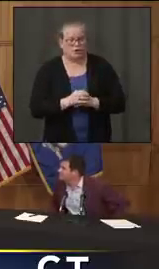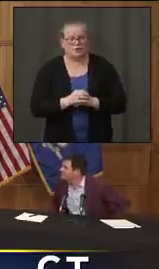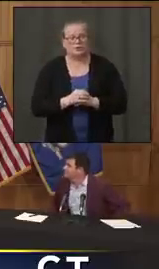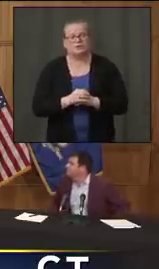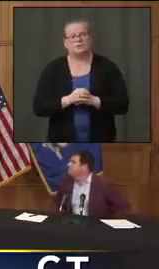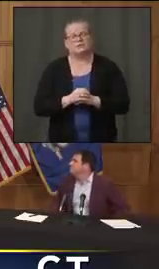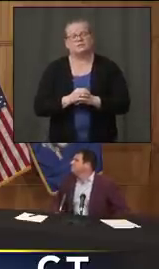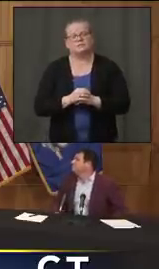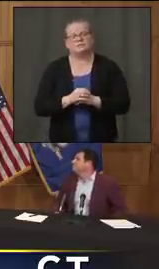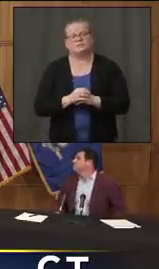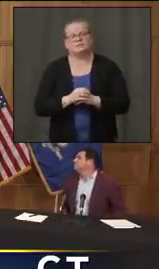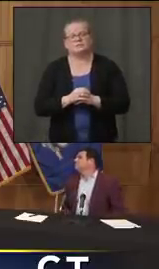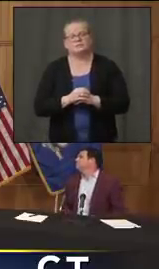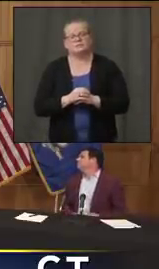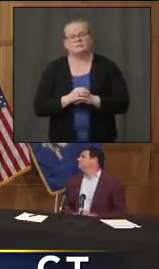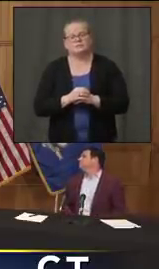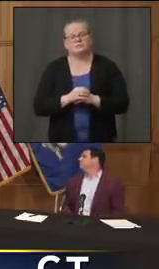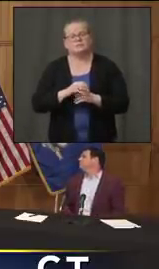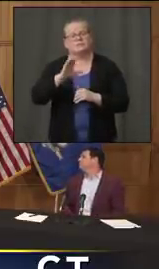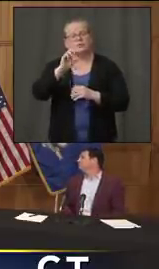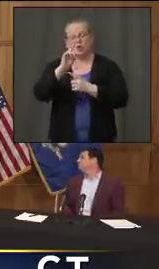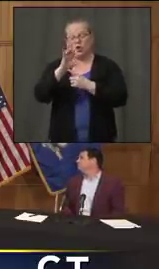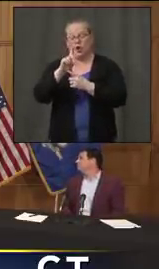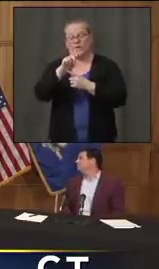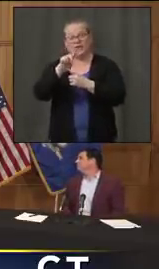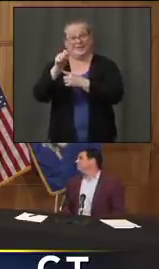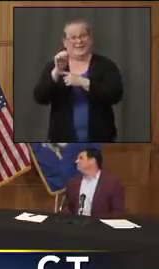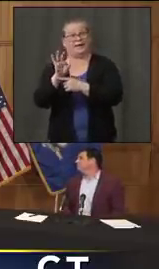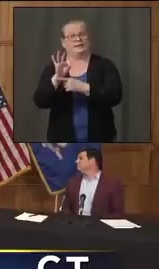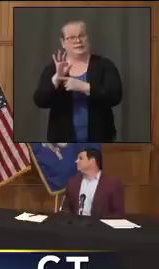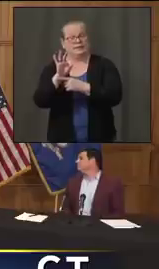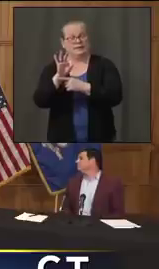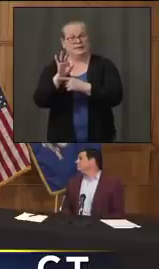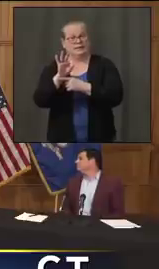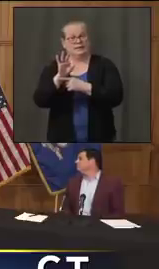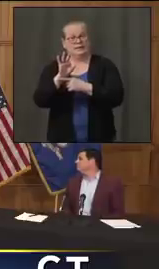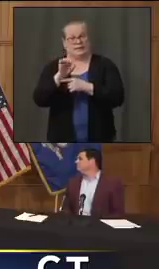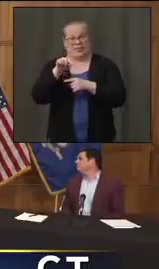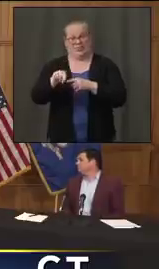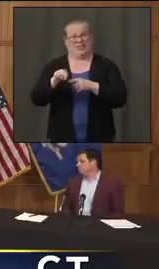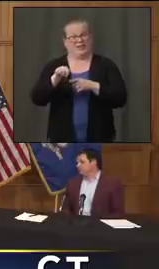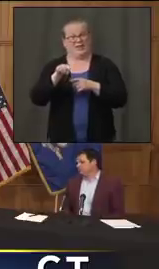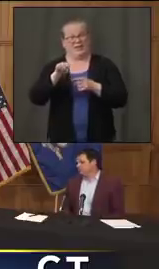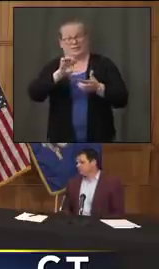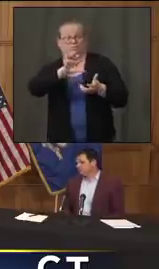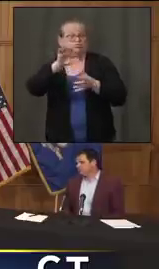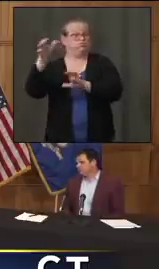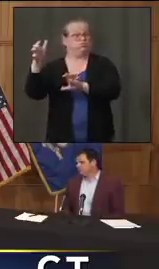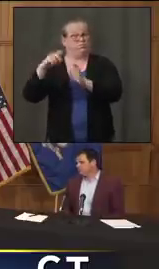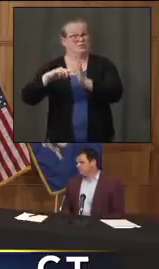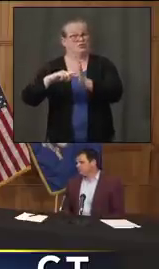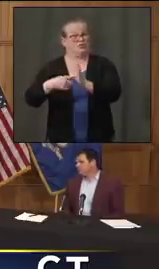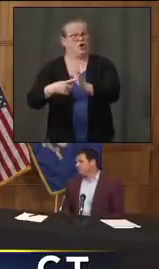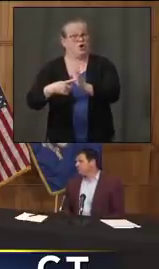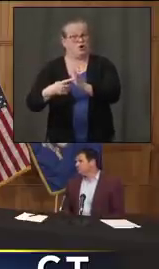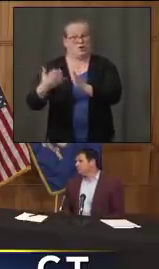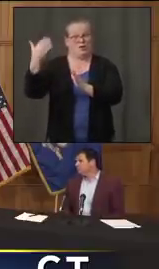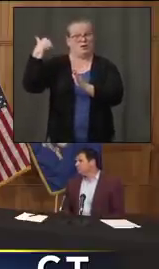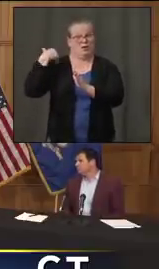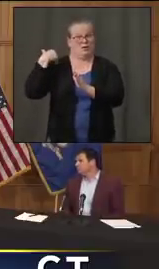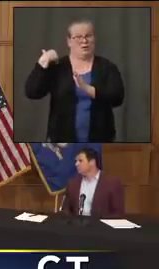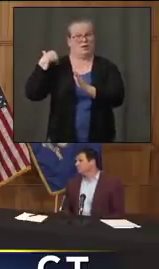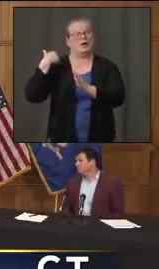this COVID-19 public health crisis began, I started to have